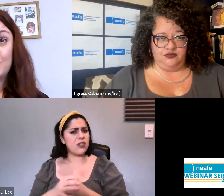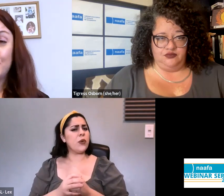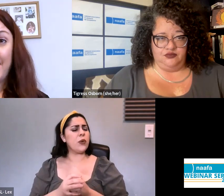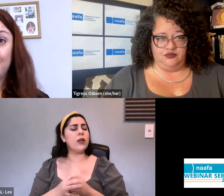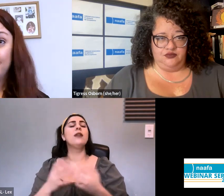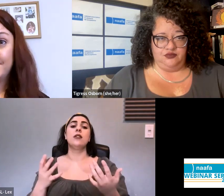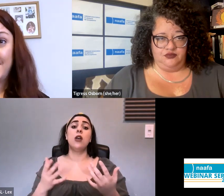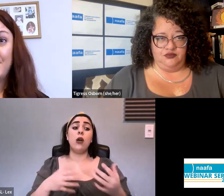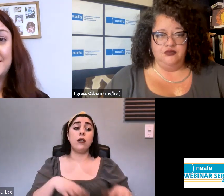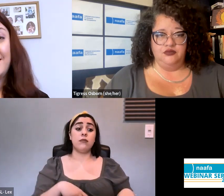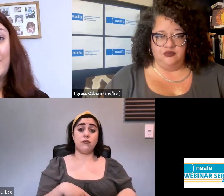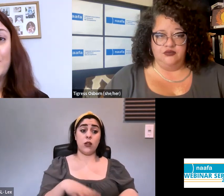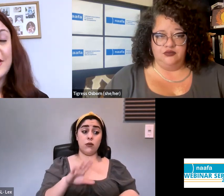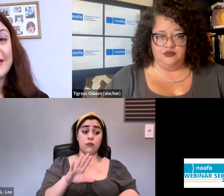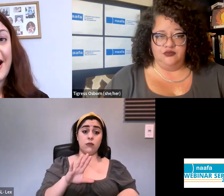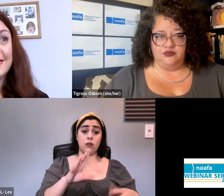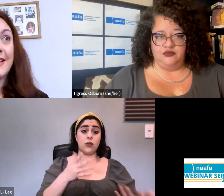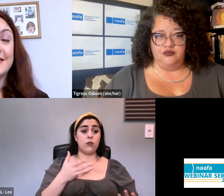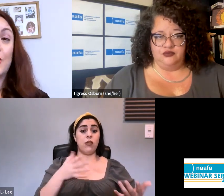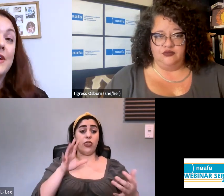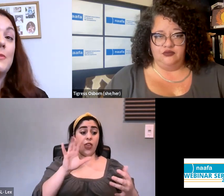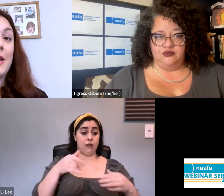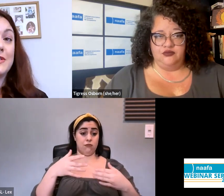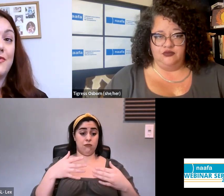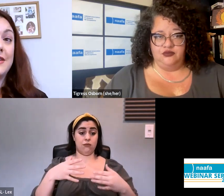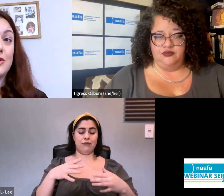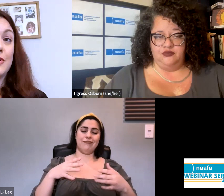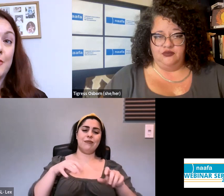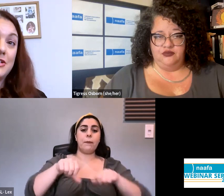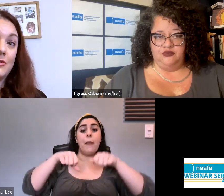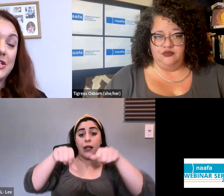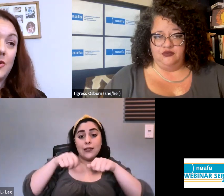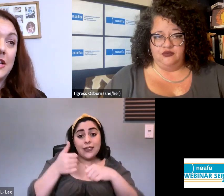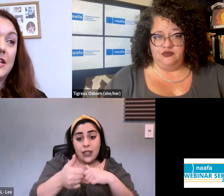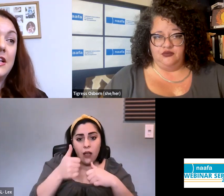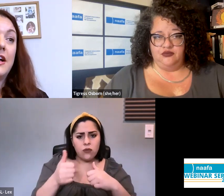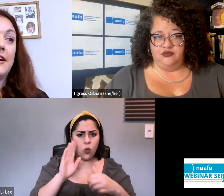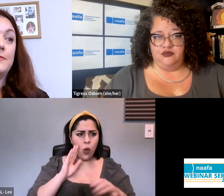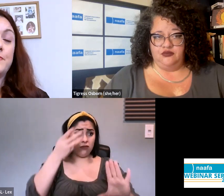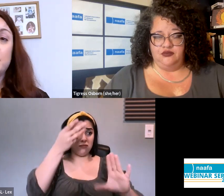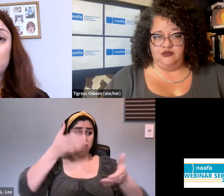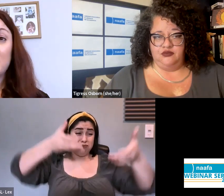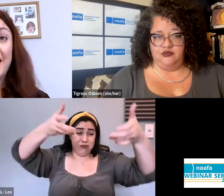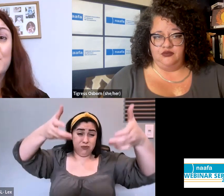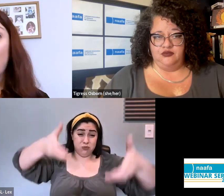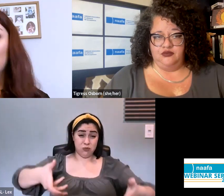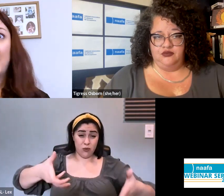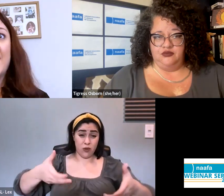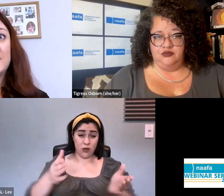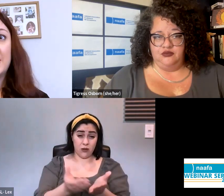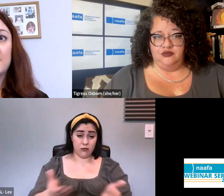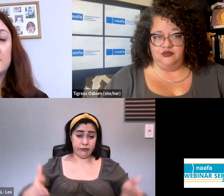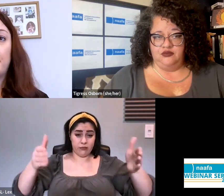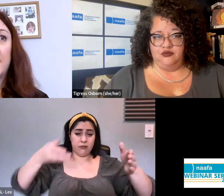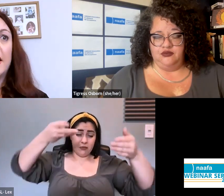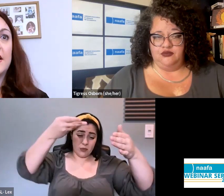fit into a grave? If it's an oversized casket, is it going to be able to fit into a cremation retort? If not, we're going to